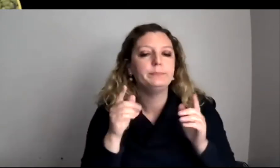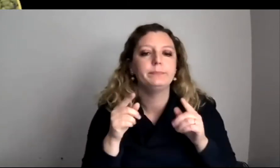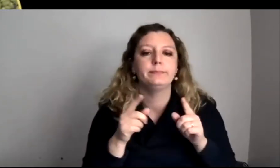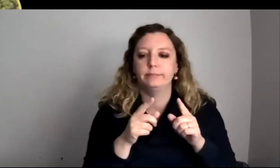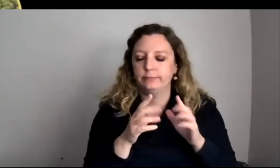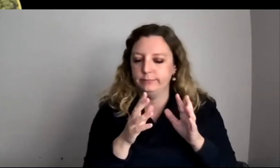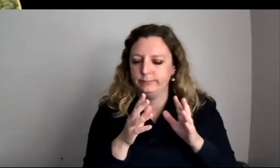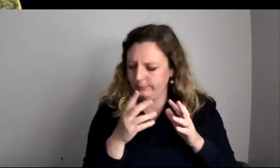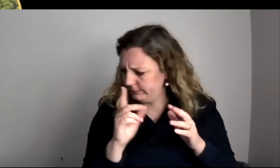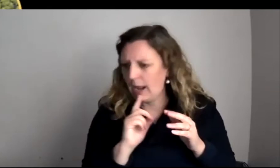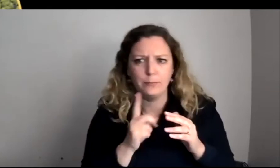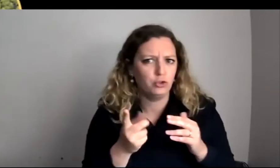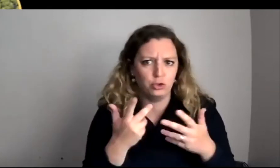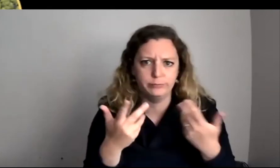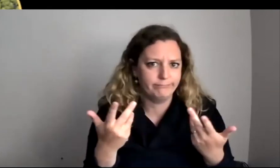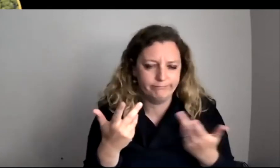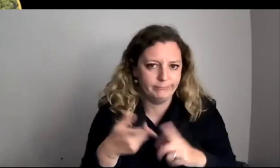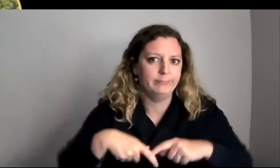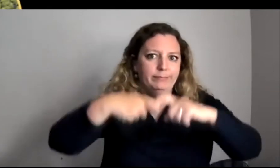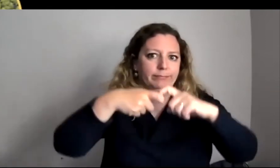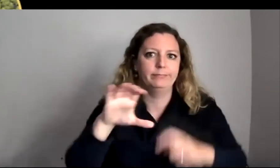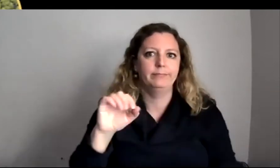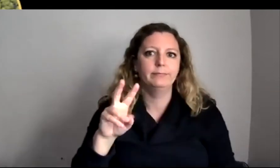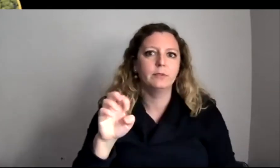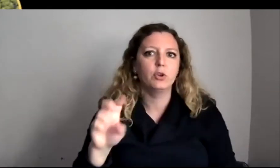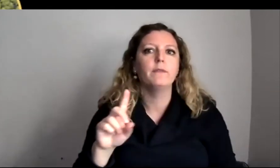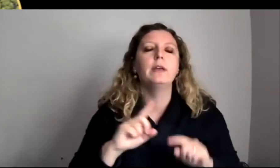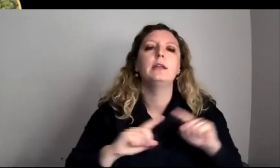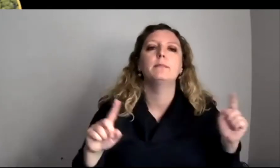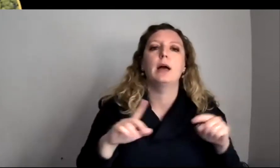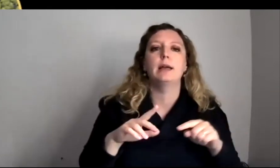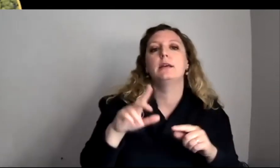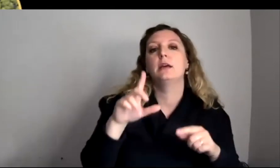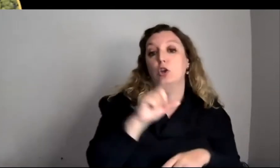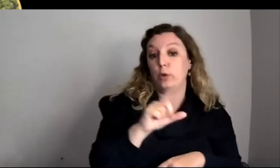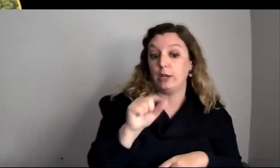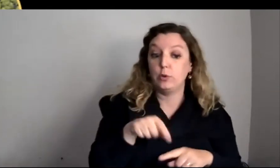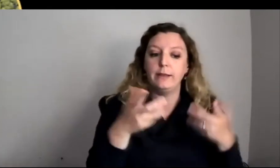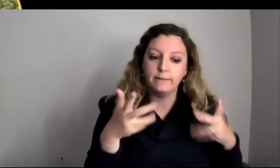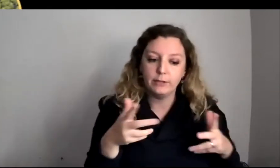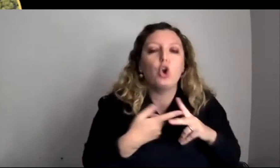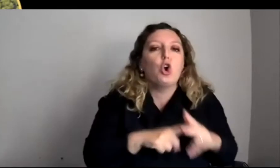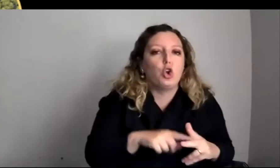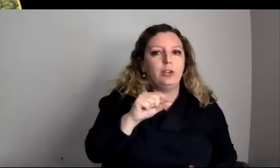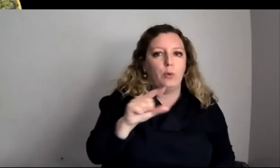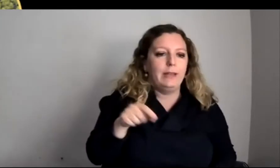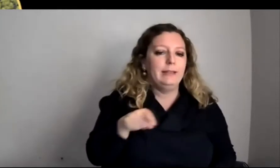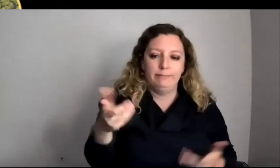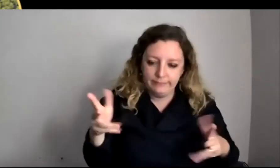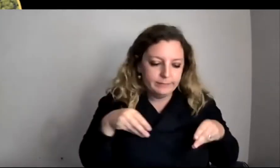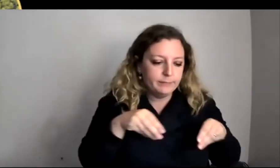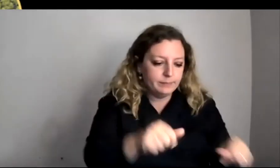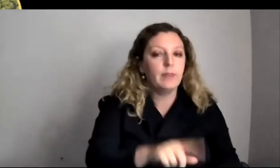I'm sure that things have paused because of COVID, but by early 2020, he and his colleagues had planted